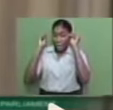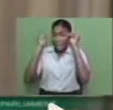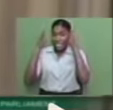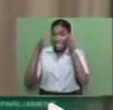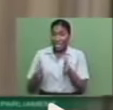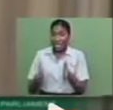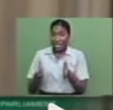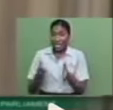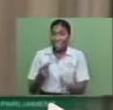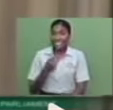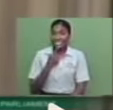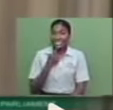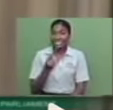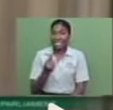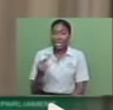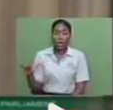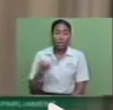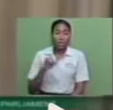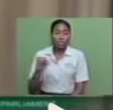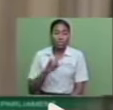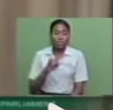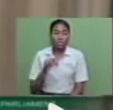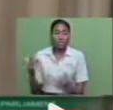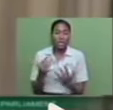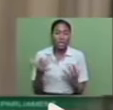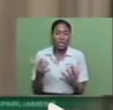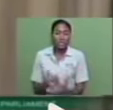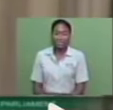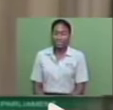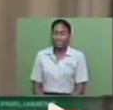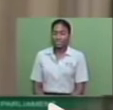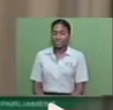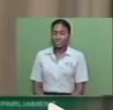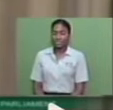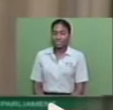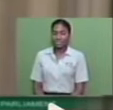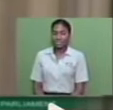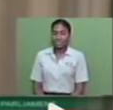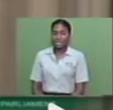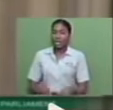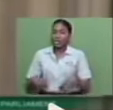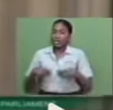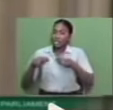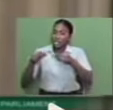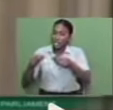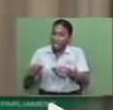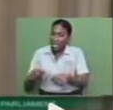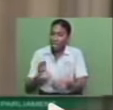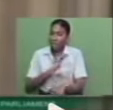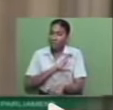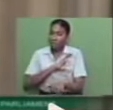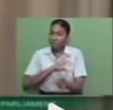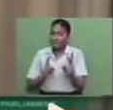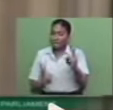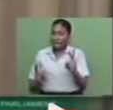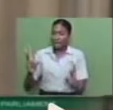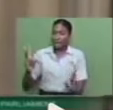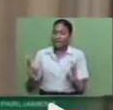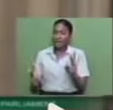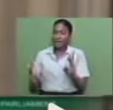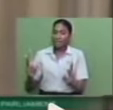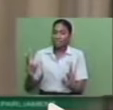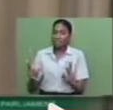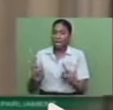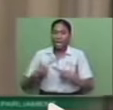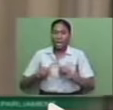a mobile command center for the Ttps. But how can the Ttps acquire needed equipment? It will